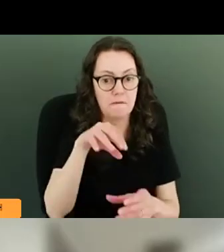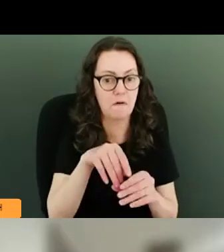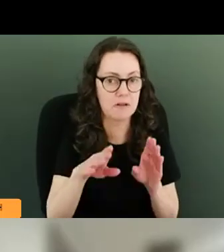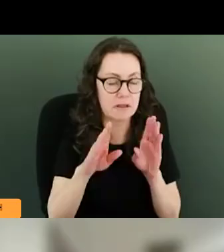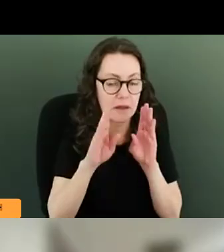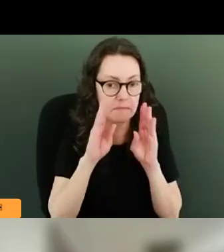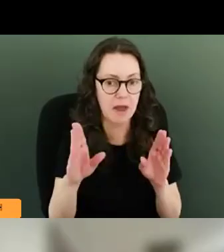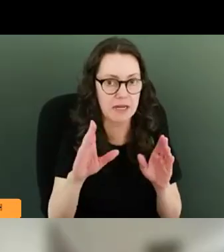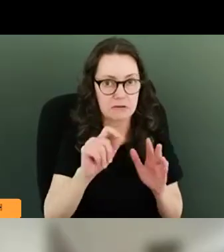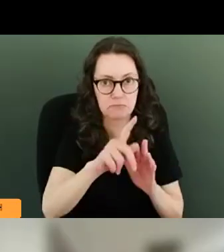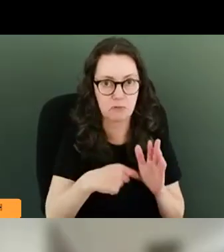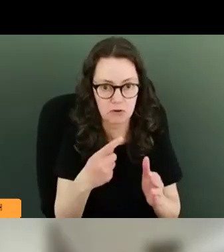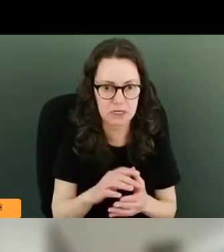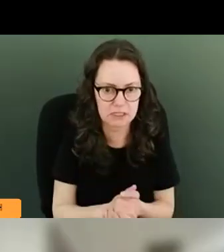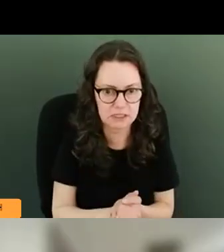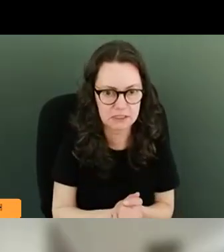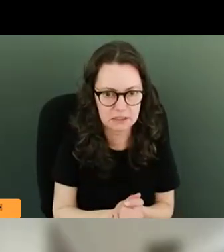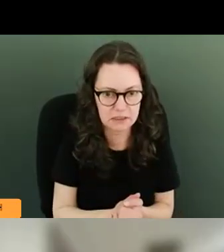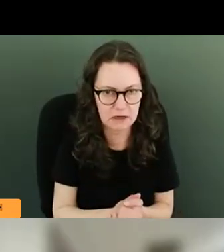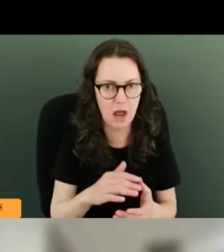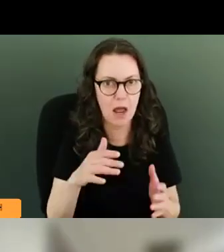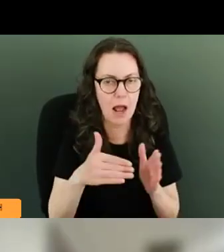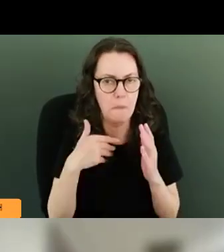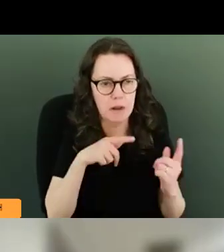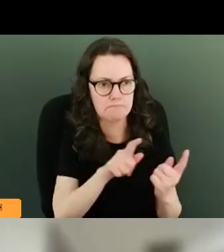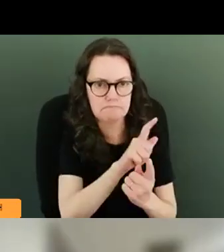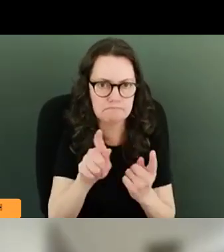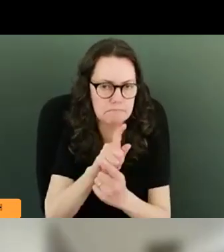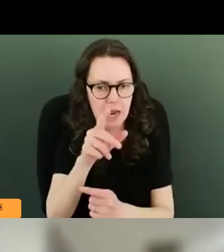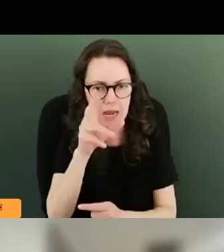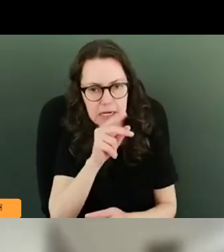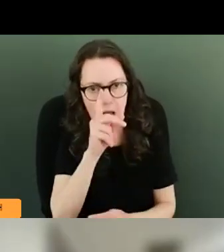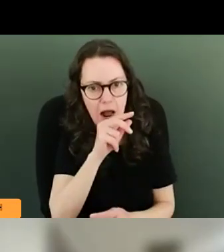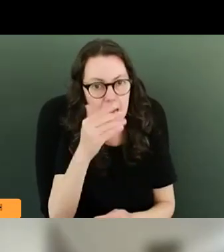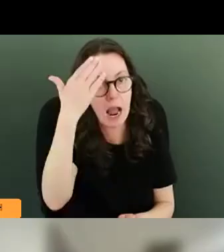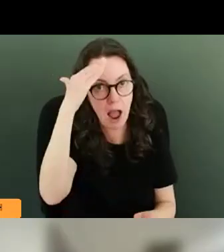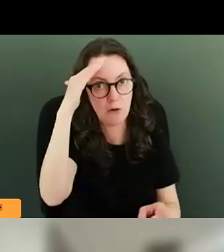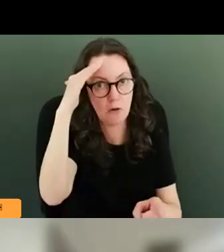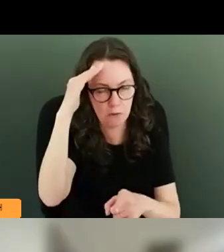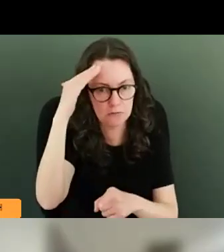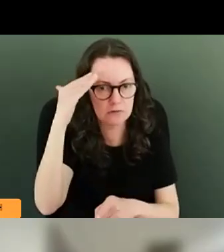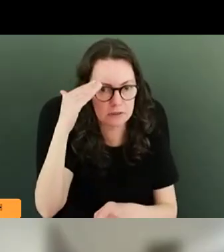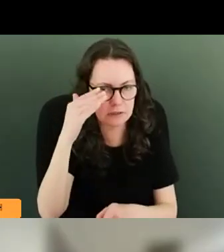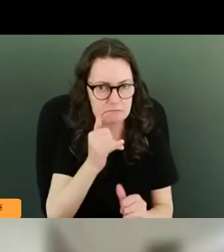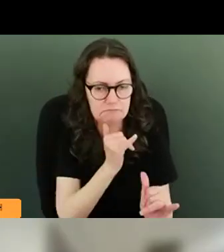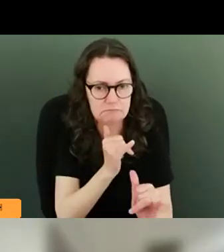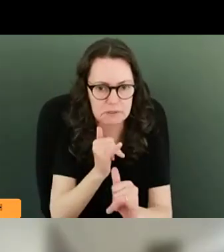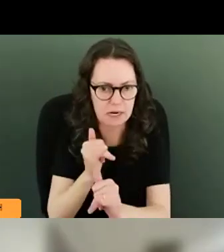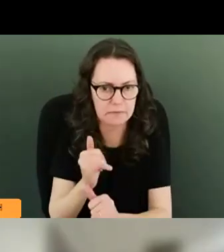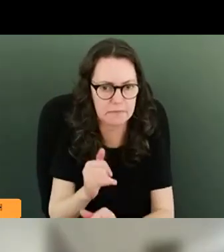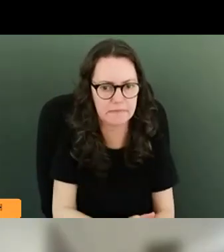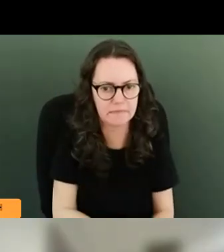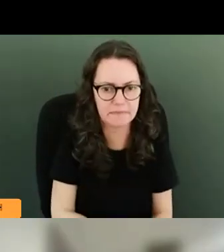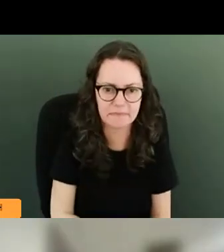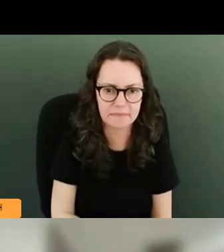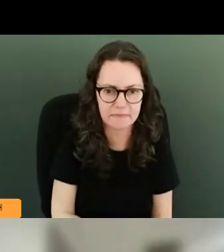for me to connect with young adults across Australia